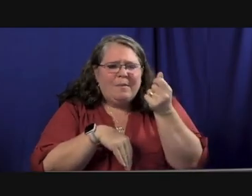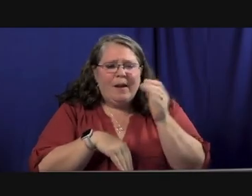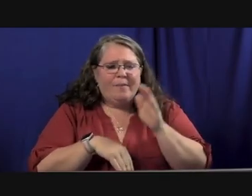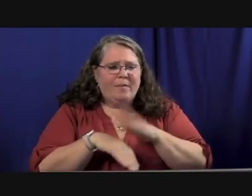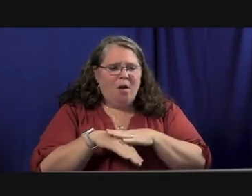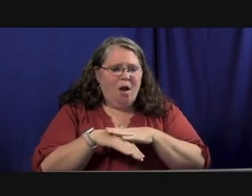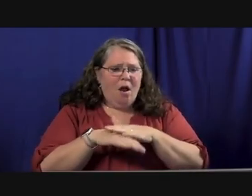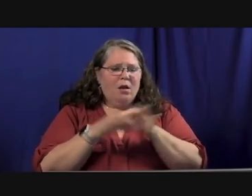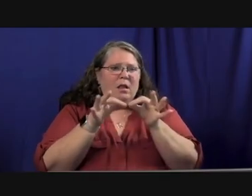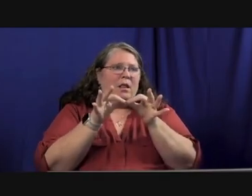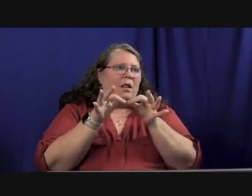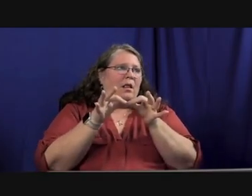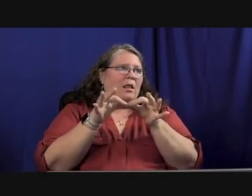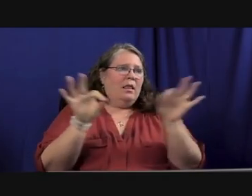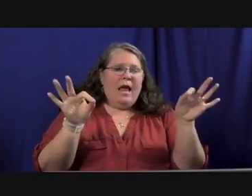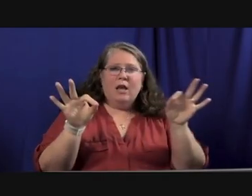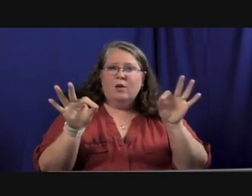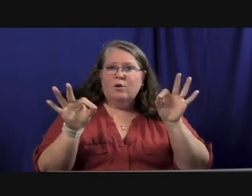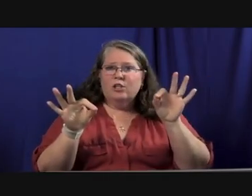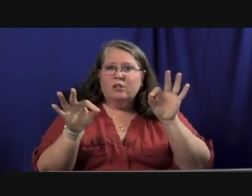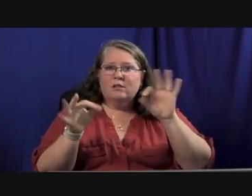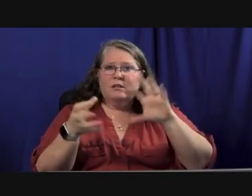I'm going to touch a little bit on this topic related with